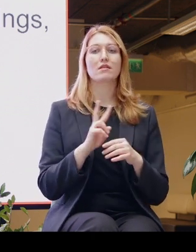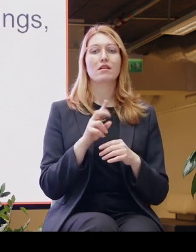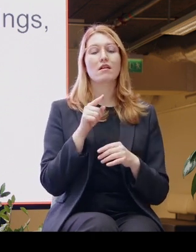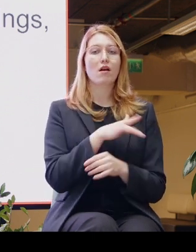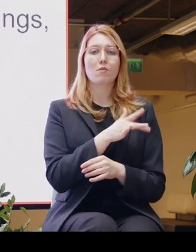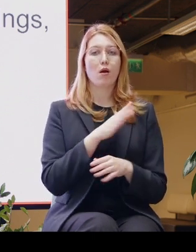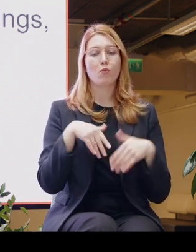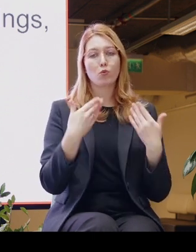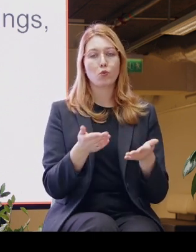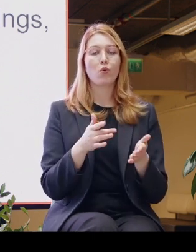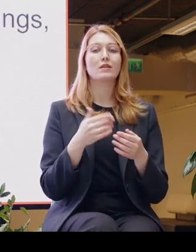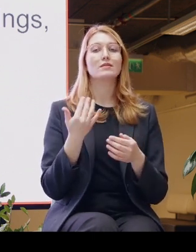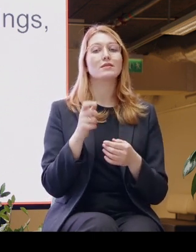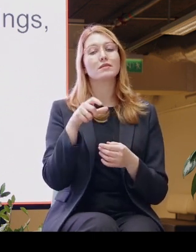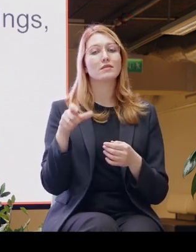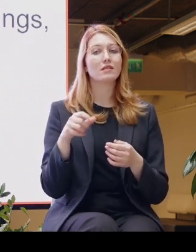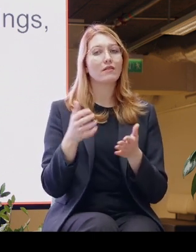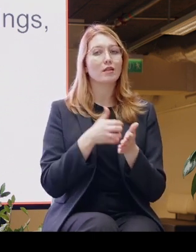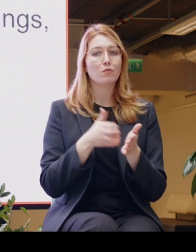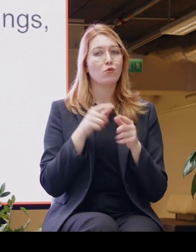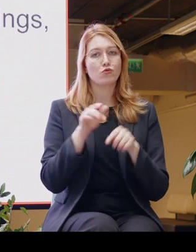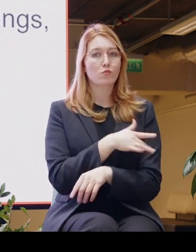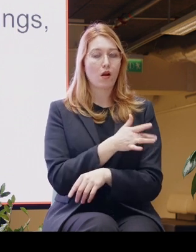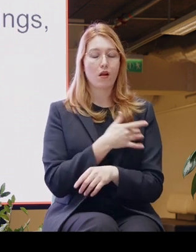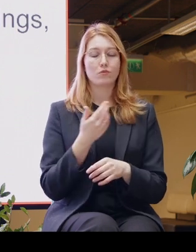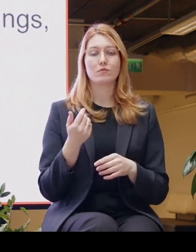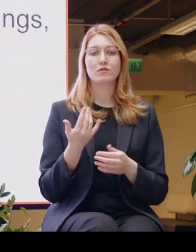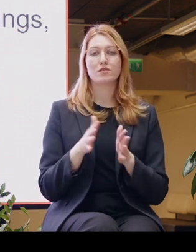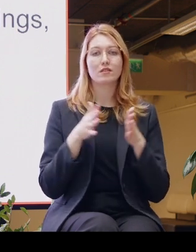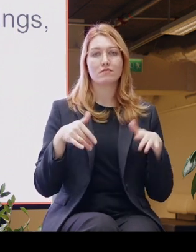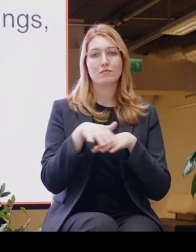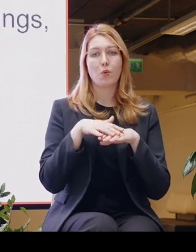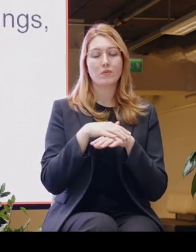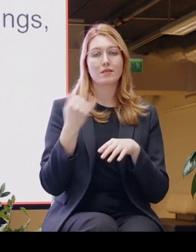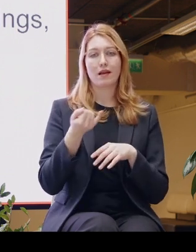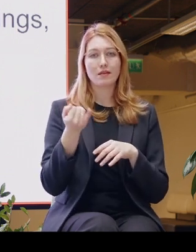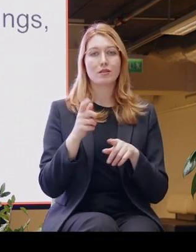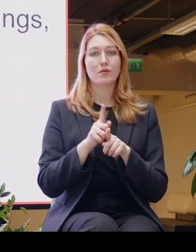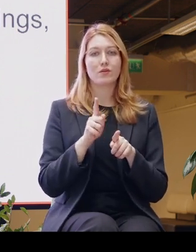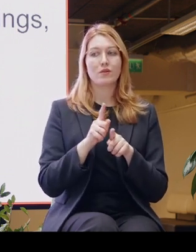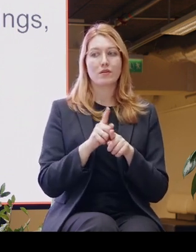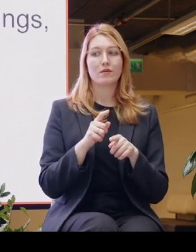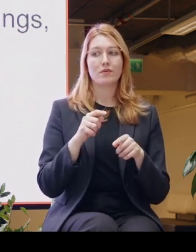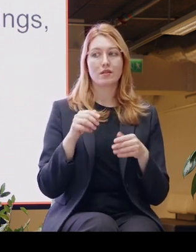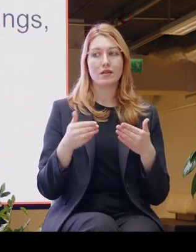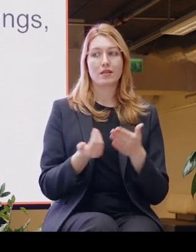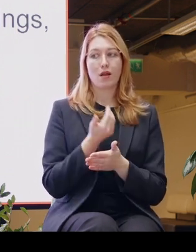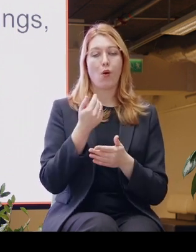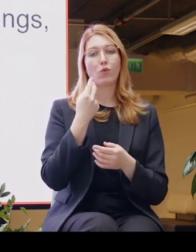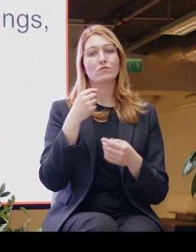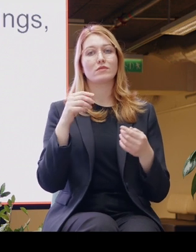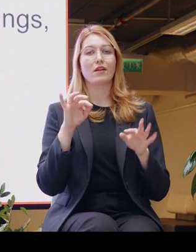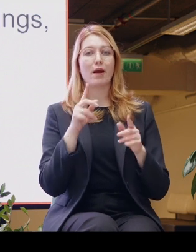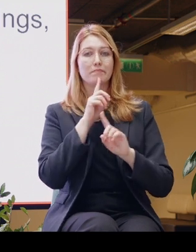they offer, how many people use the service, how big is the public interest, new or different outlooks,